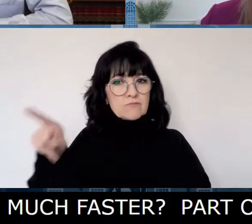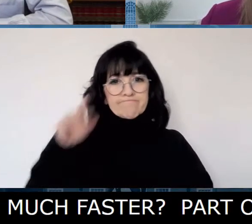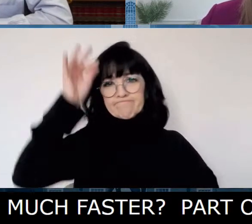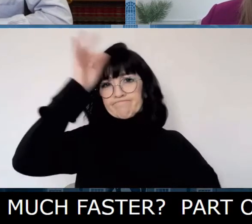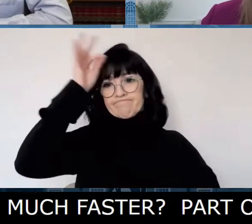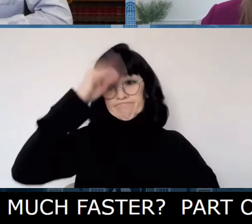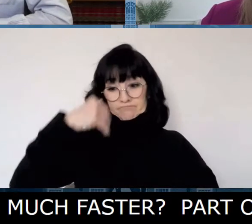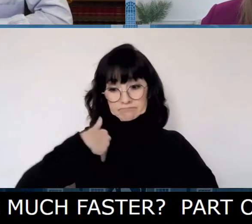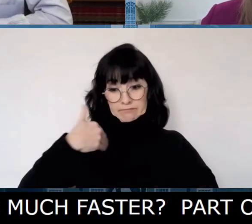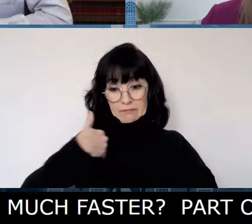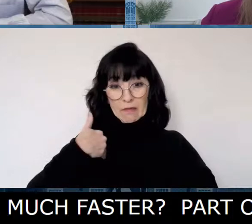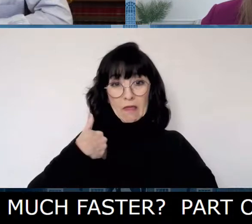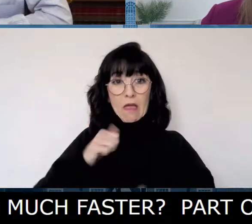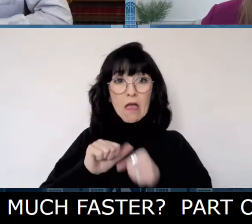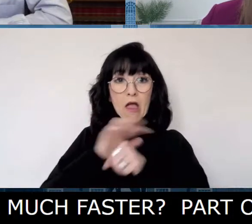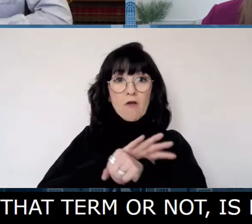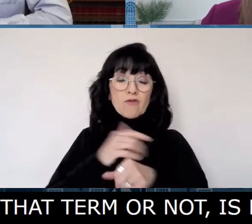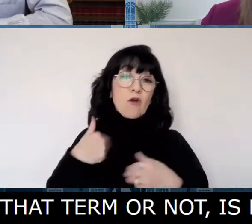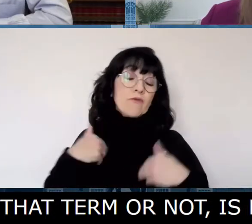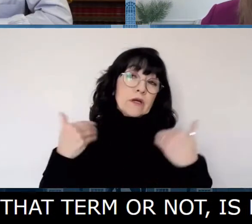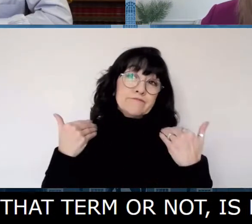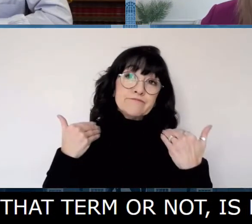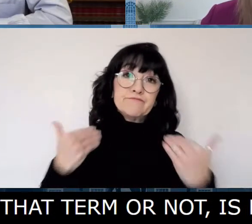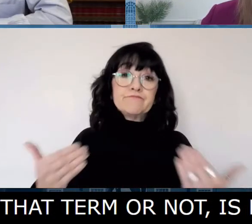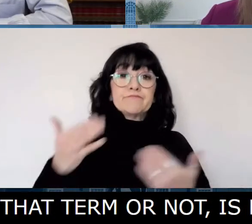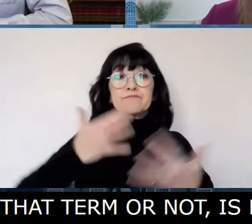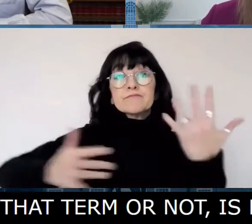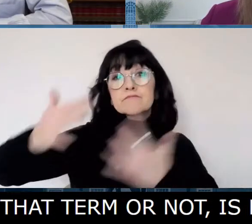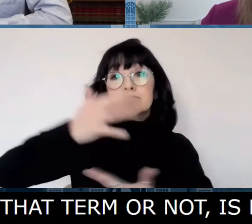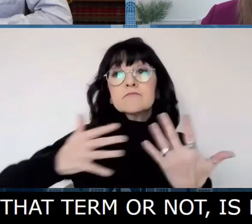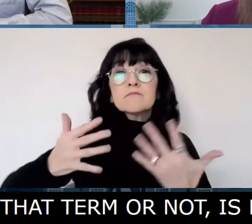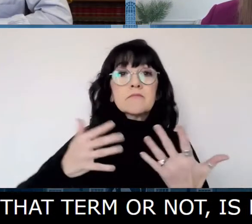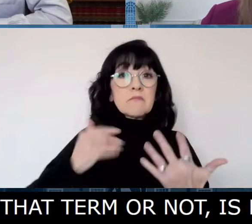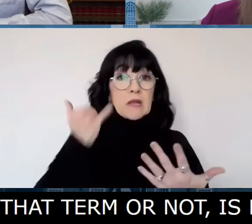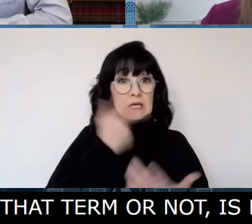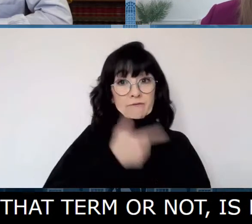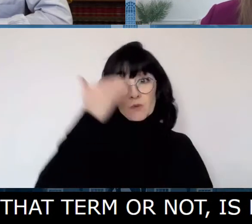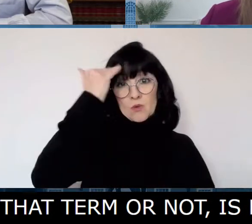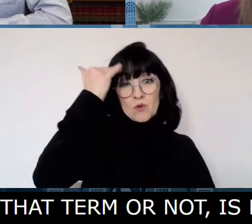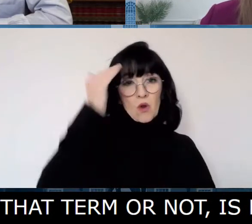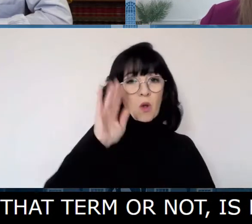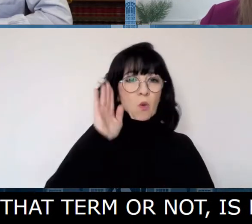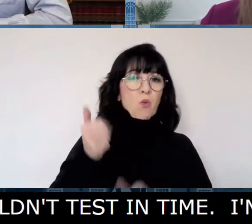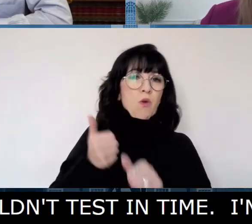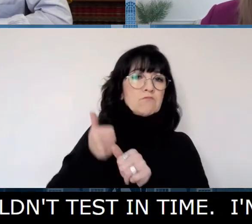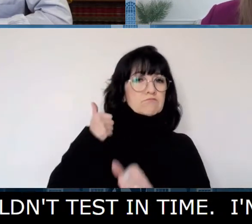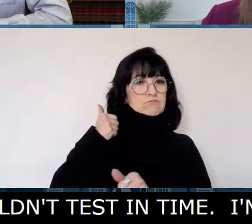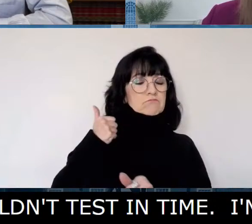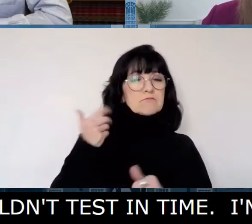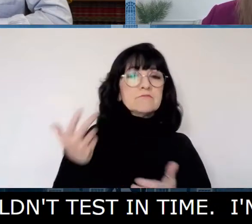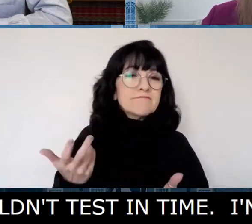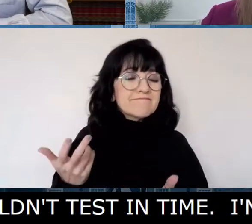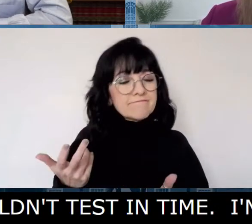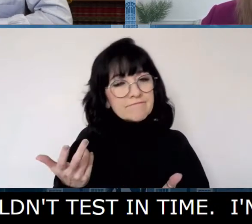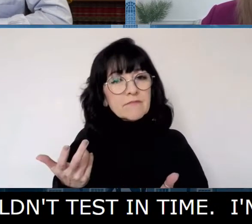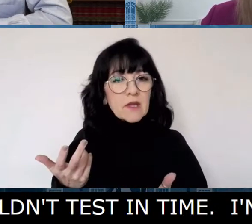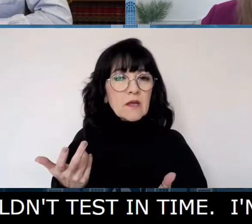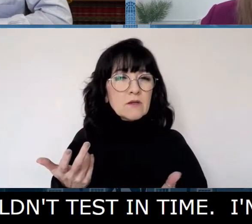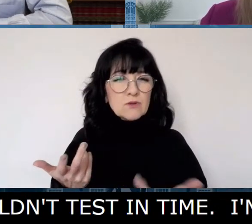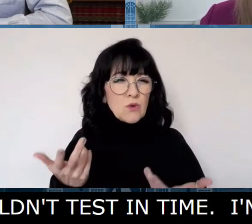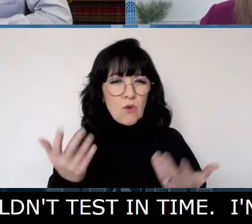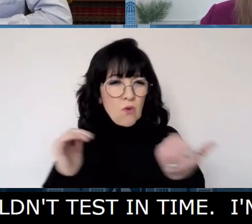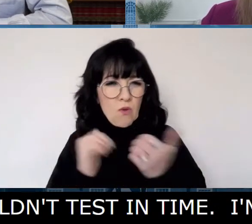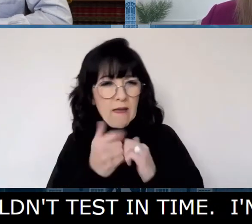forward? Yeah, so fortunately, we're on the other side of the peak, God willing, and on the downside, both in terms of